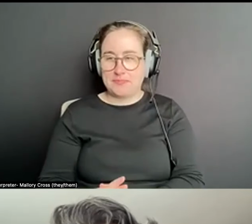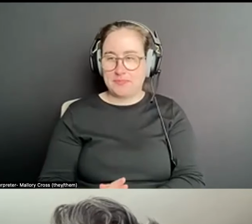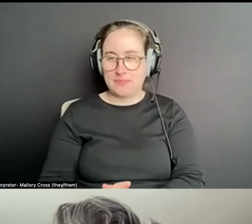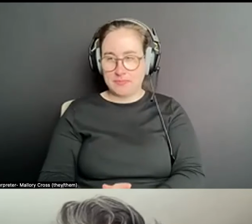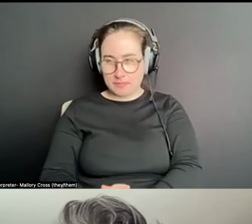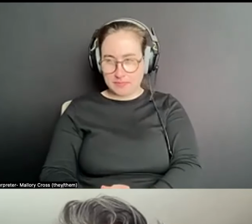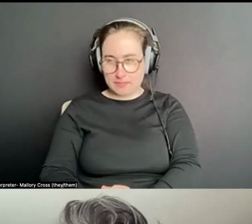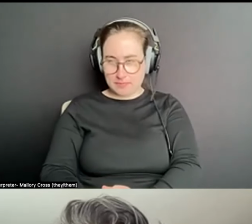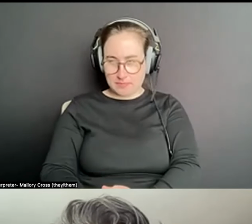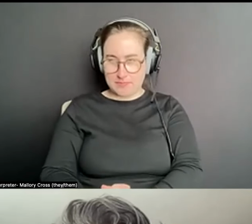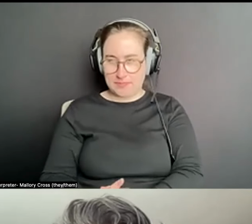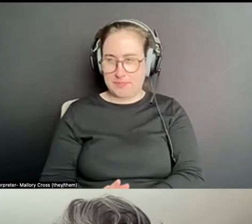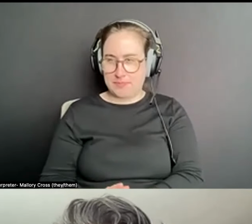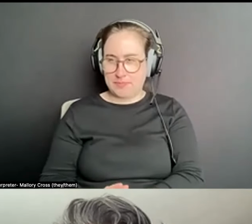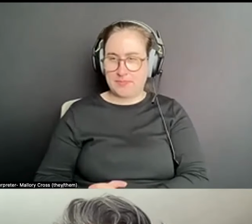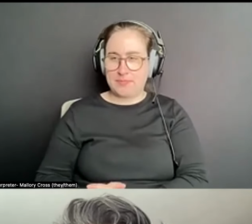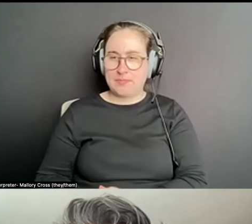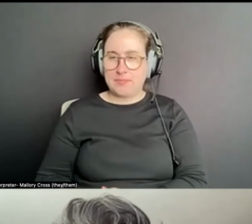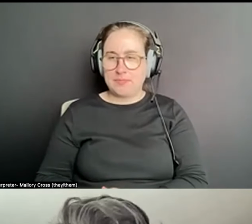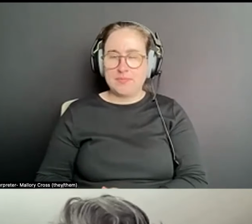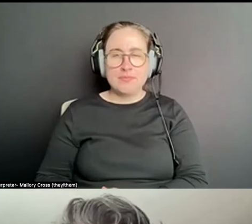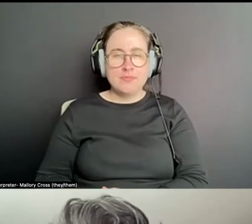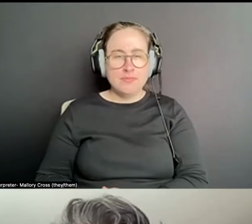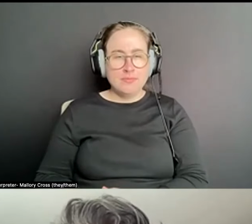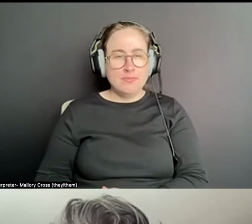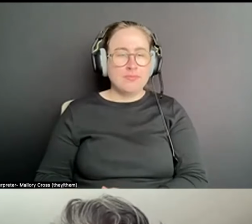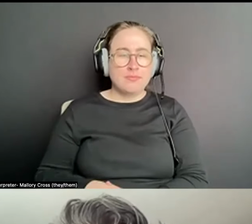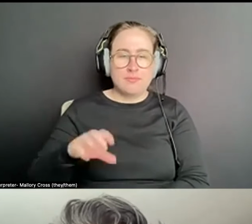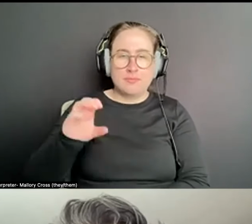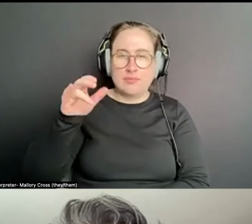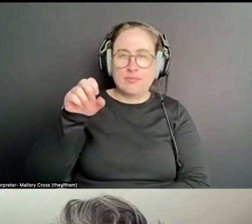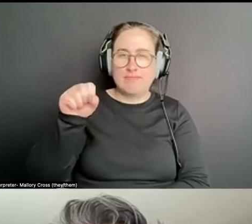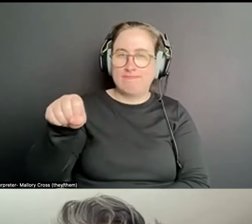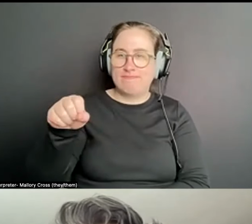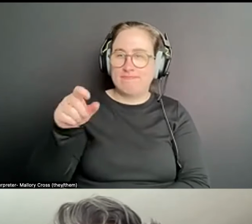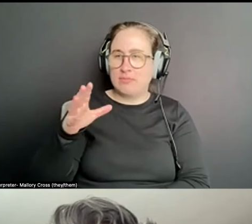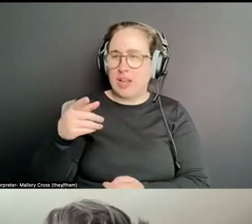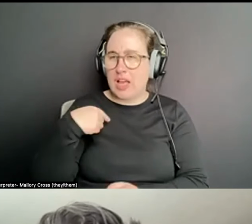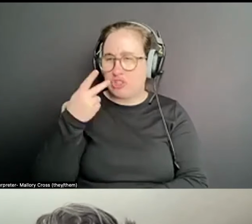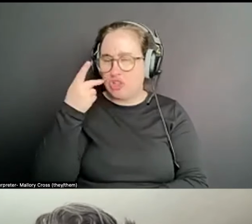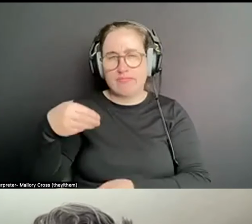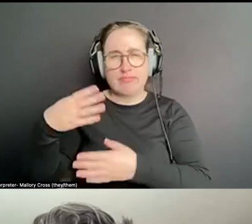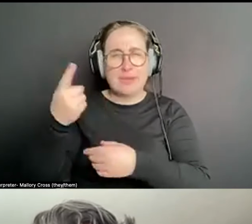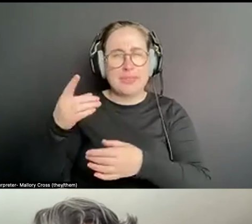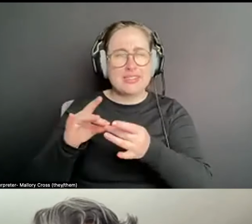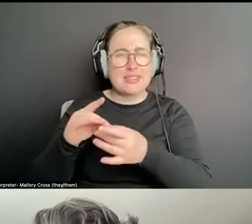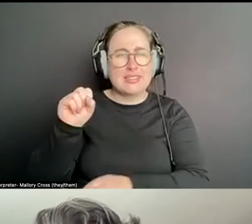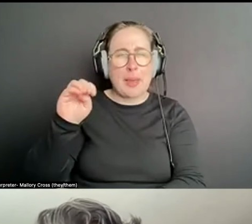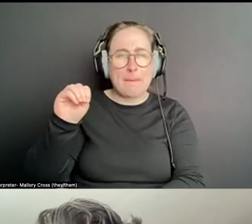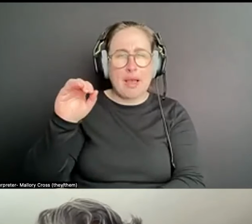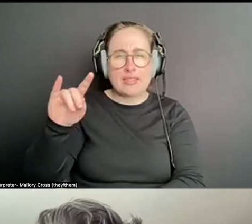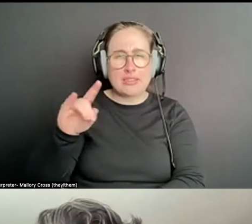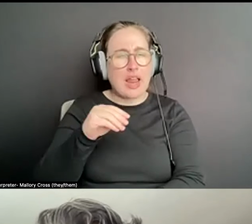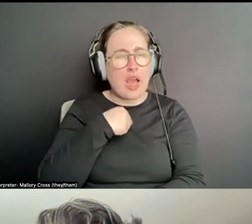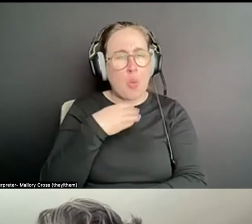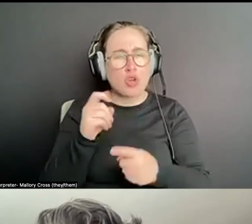Ellie, I would just add, I saw some conversation about SAM IDs. I would just echo something C said, and also what I'm